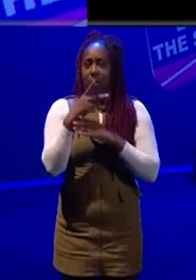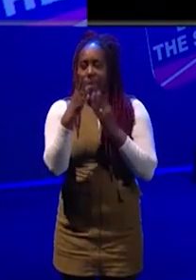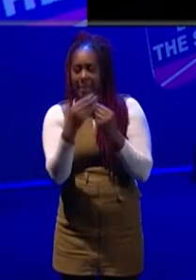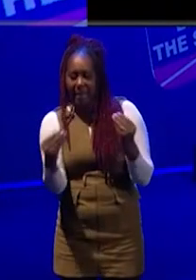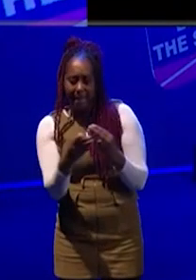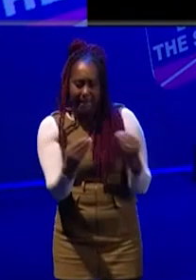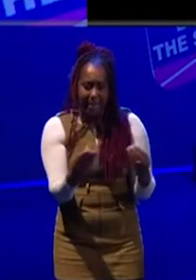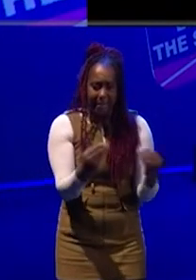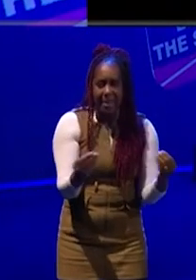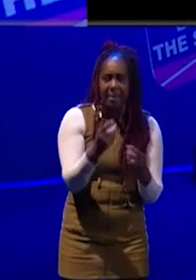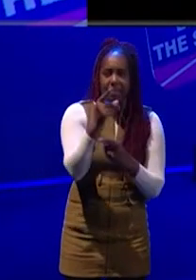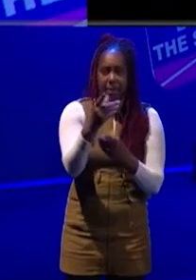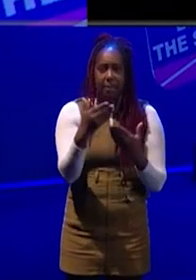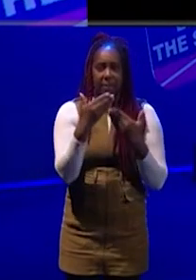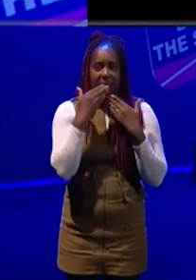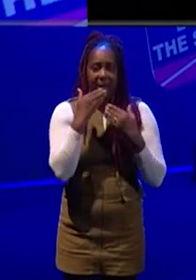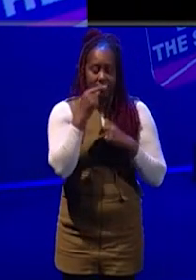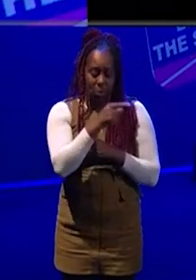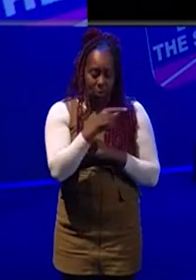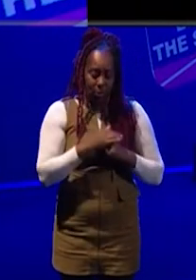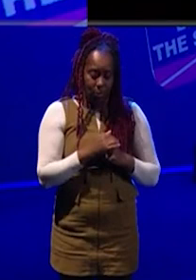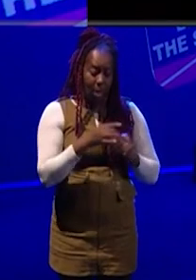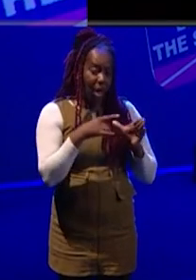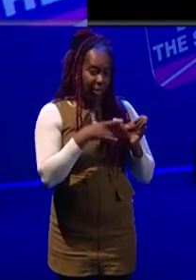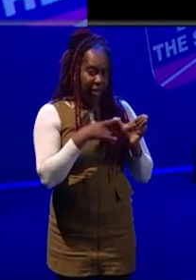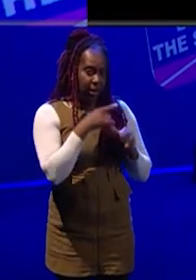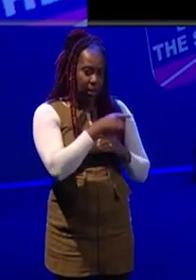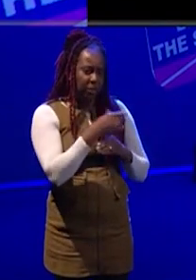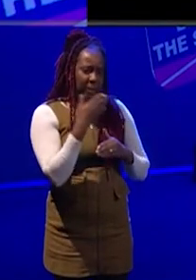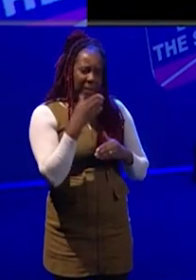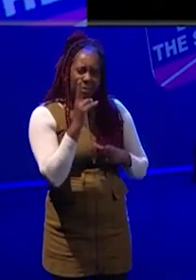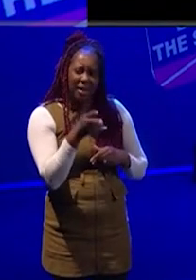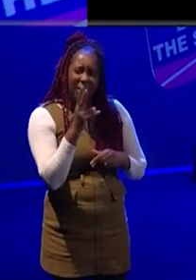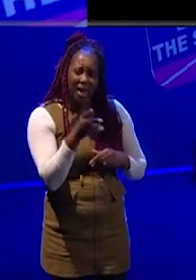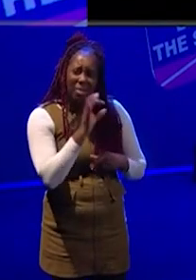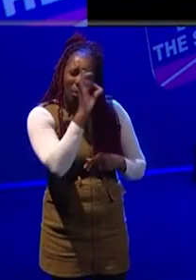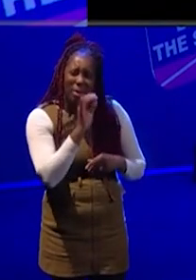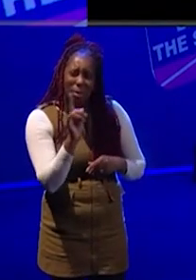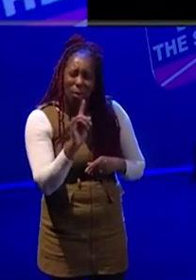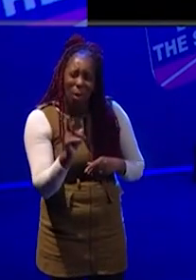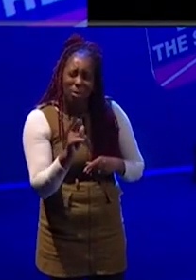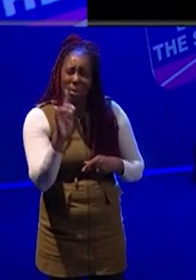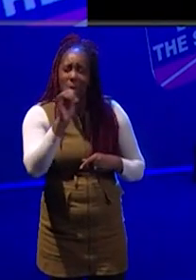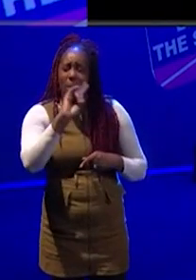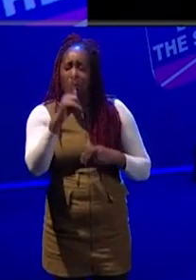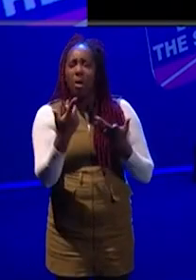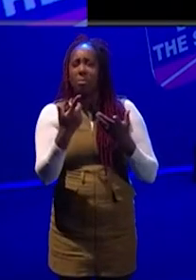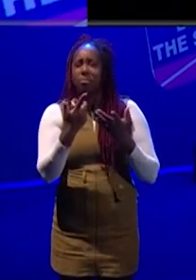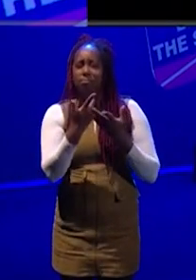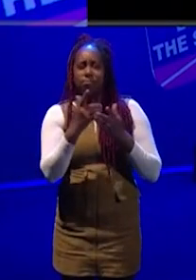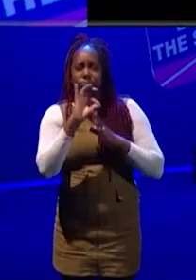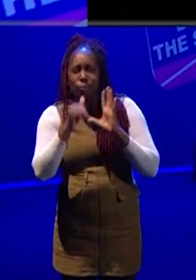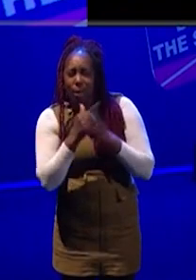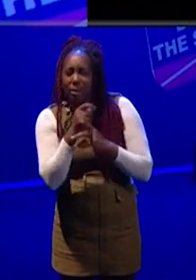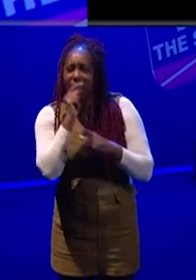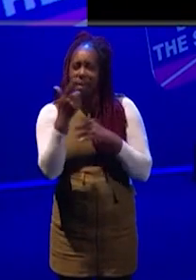gaps. Mm-hmm. Absolutely. Thank you so much, Athena. Sorry, would you please repeat what that was? Yes, to repeat the question, what schemes, campaigns and